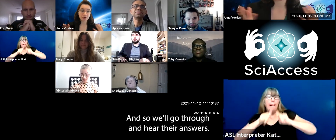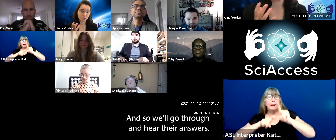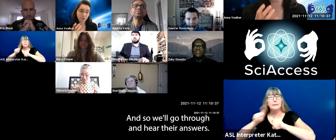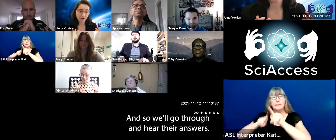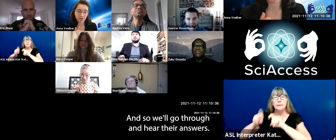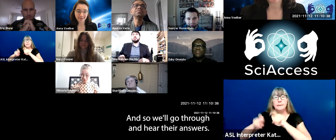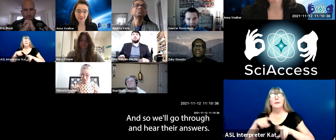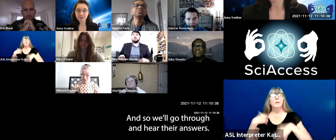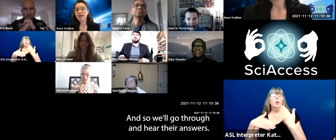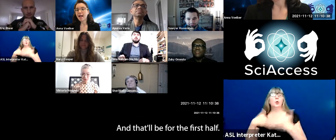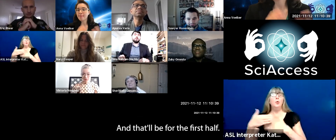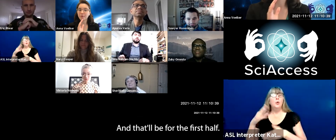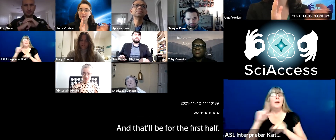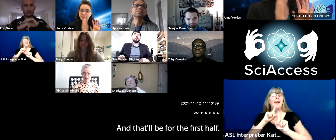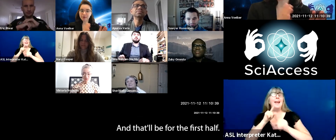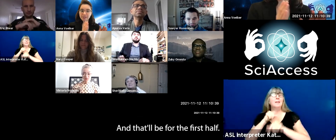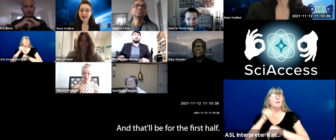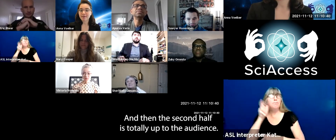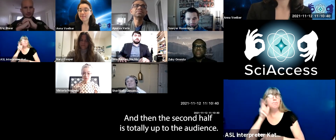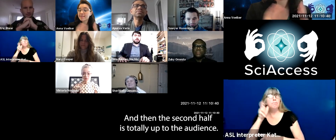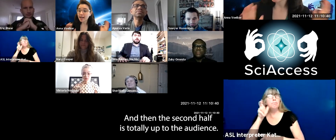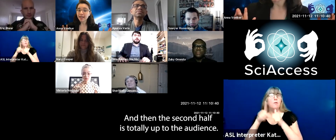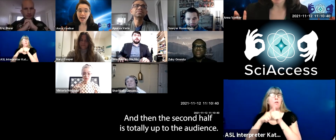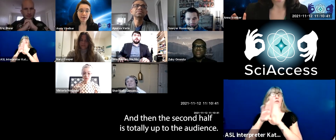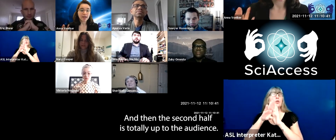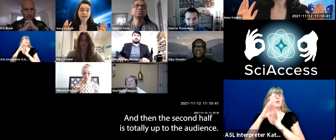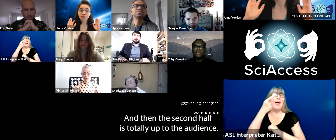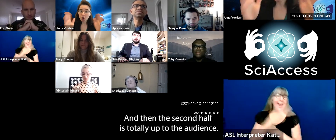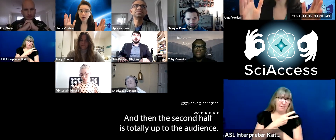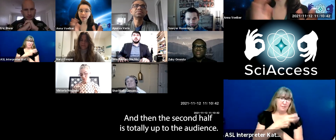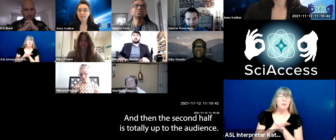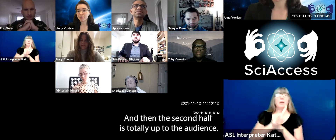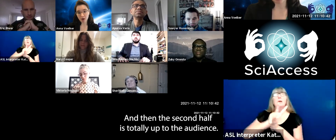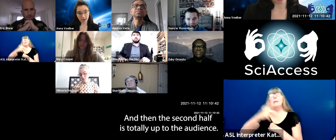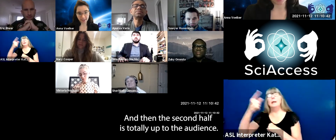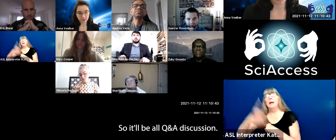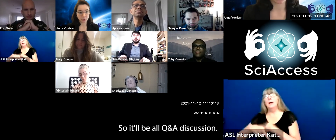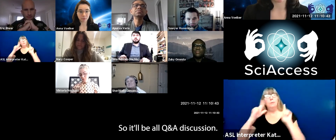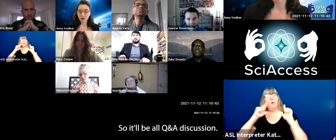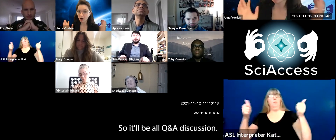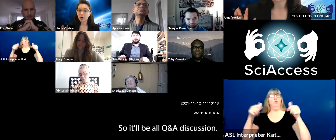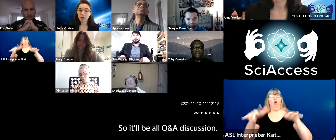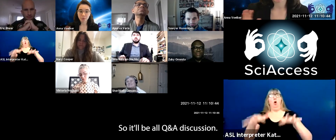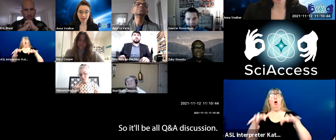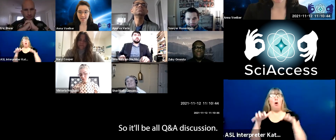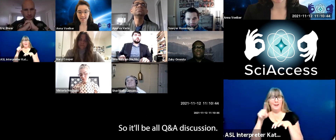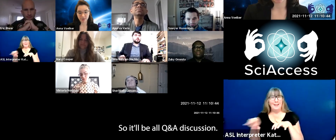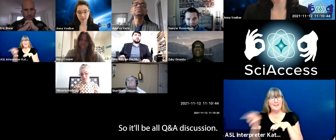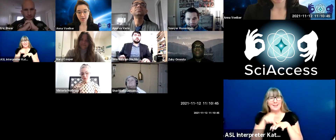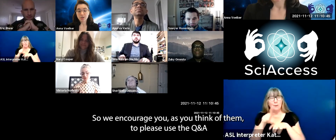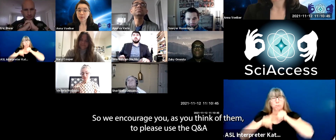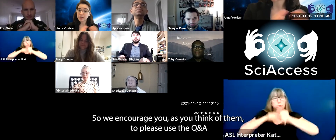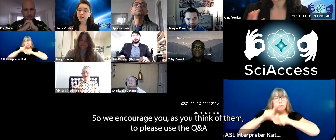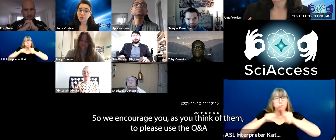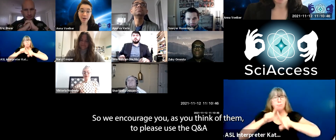so we'll go through and hear their answers, and that'll be for the first half. And then the second half is totally up to the audience. So it'll be all Q&A